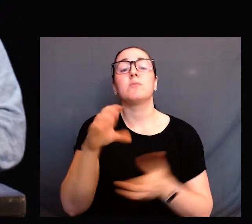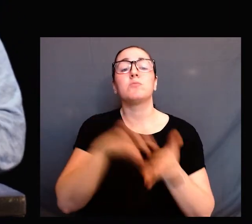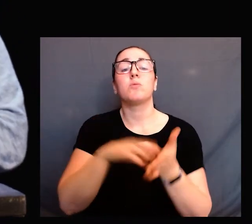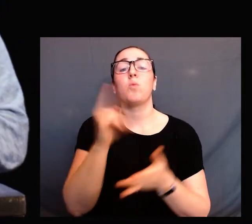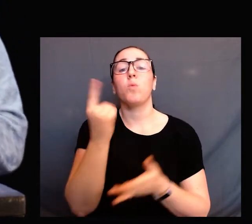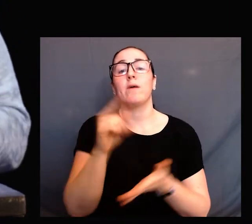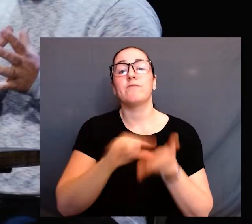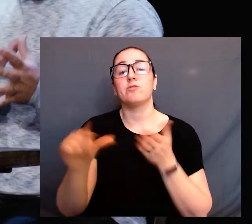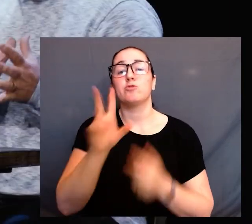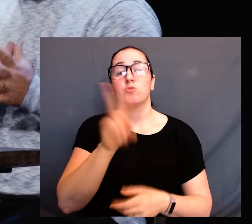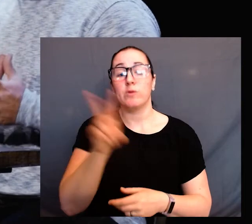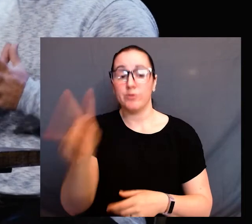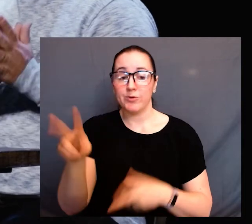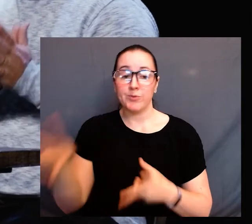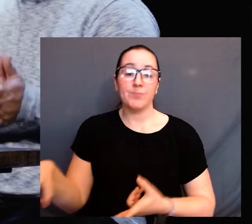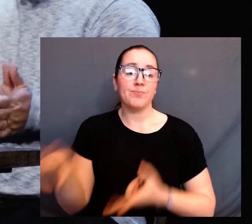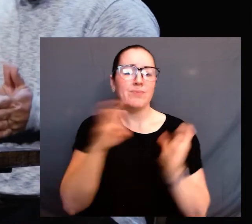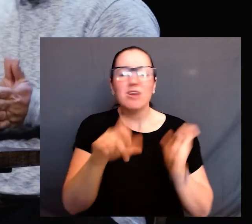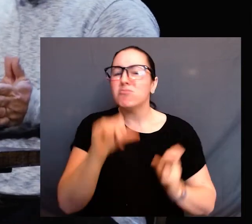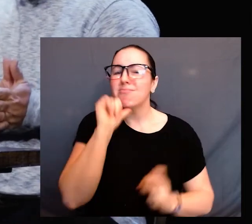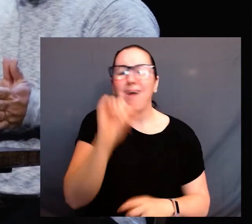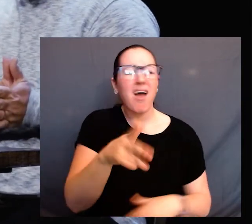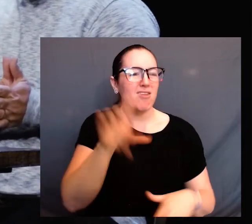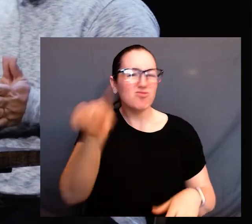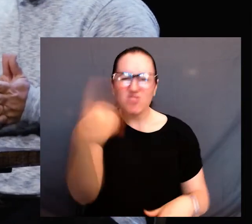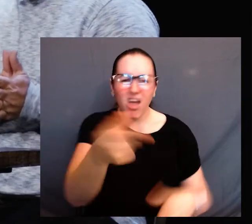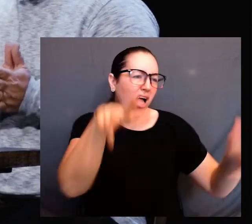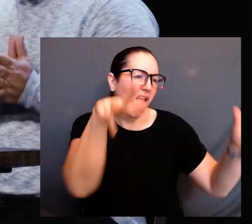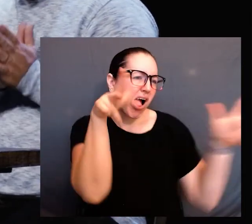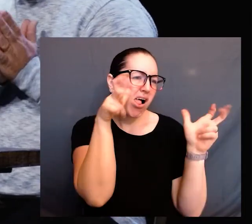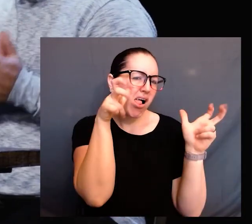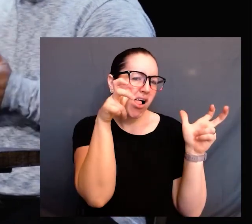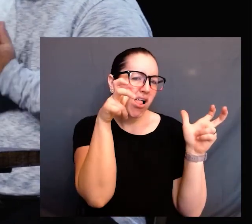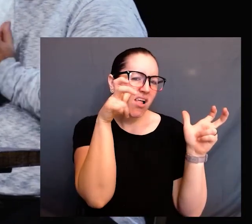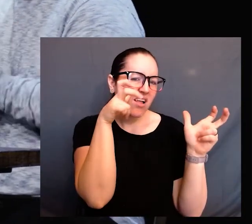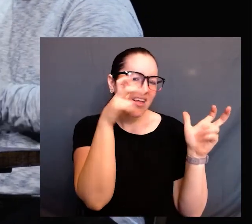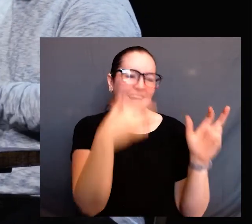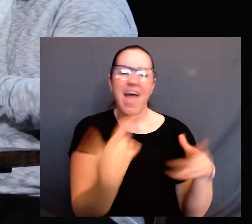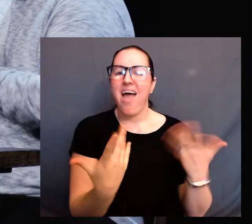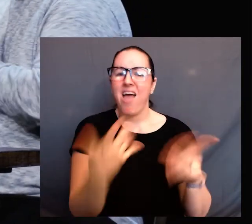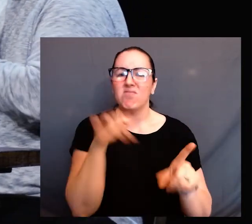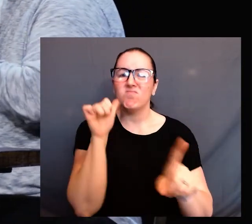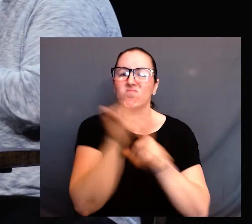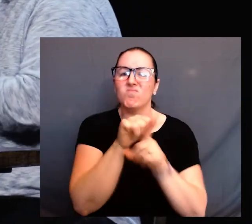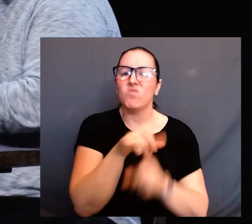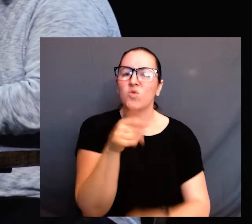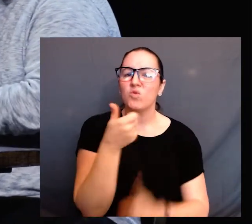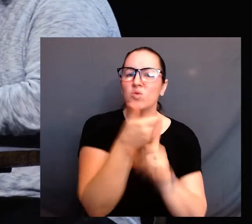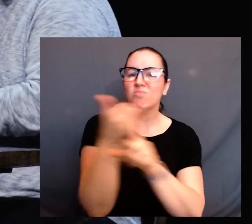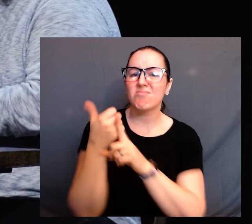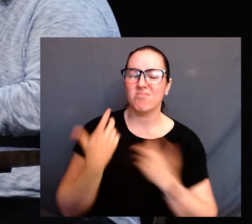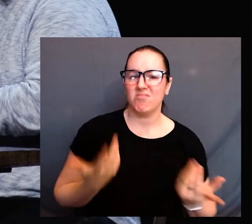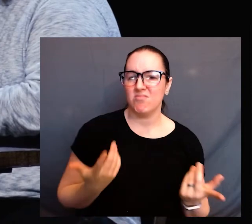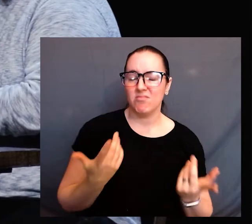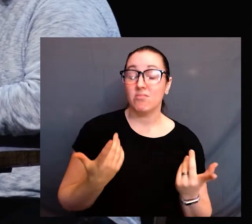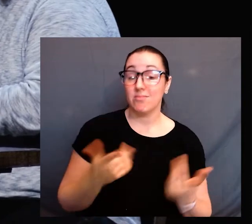1 and 22, it says, do not merely listen to the word and so deceive